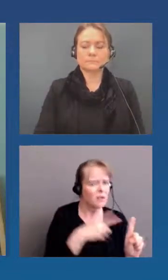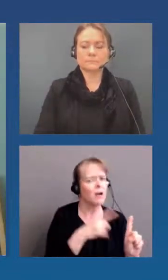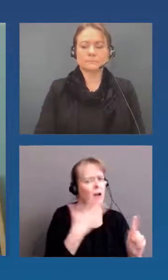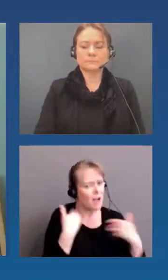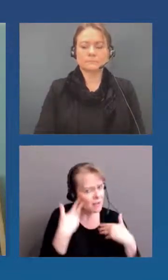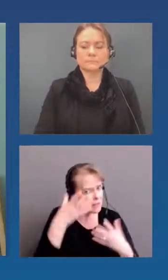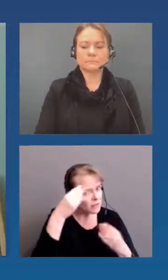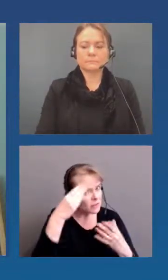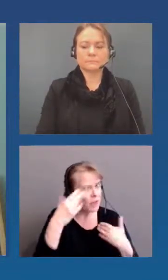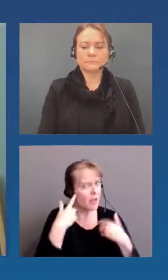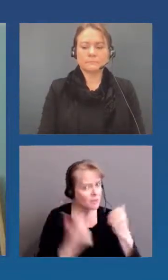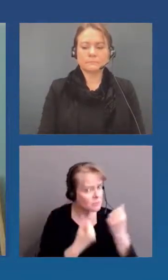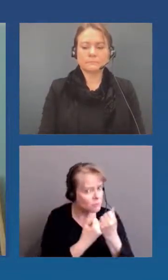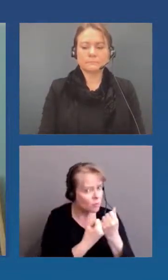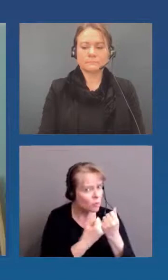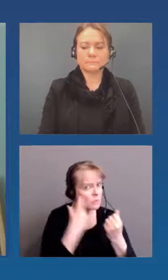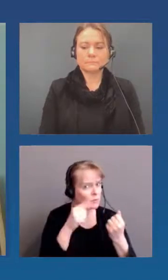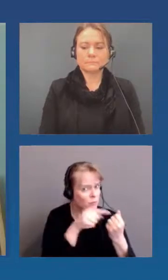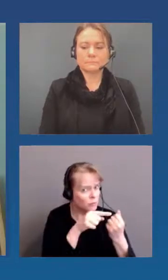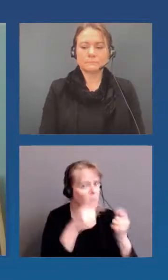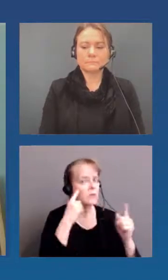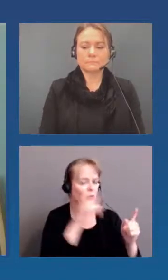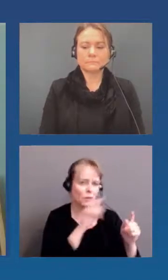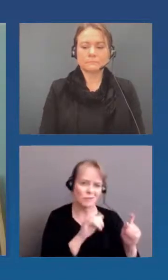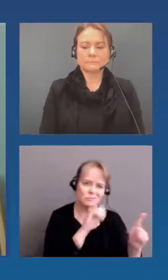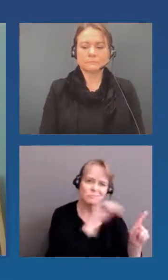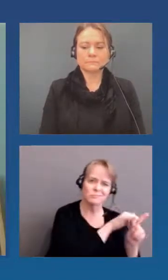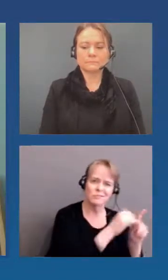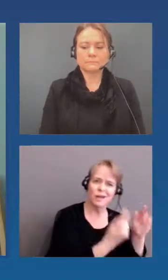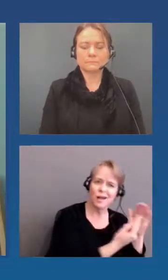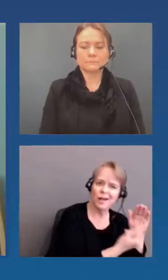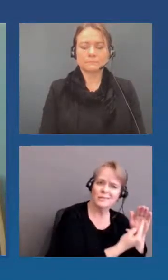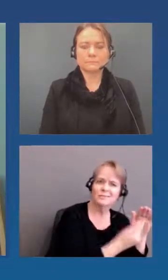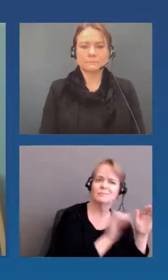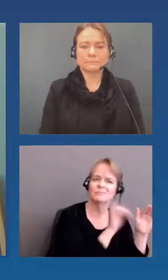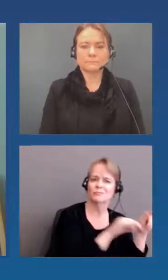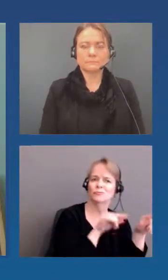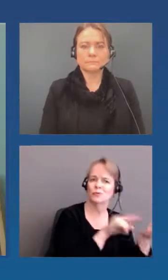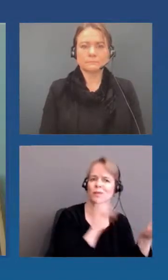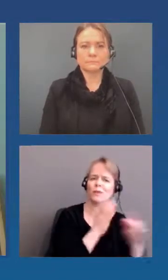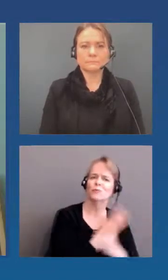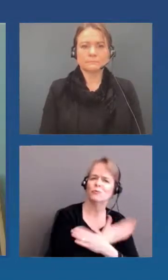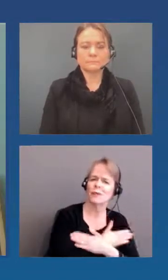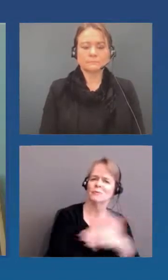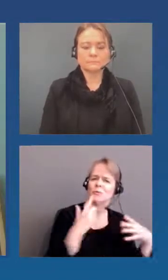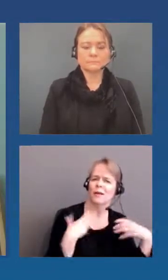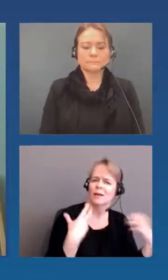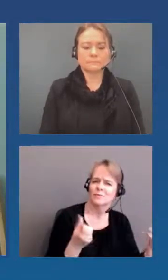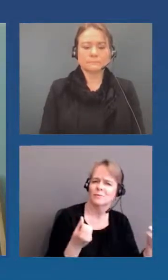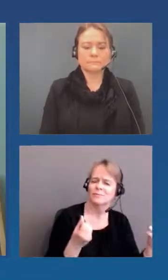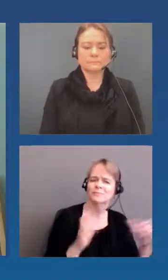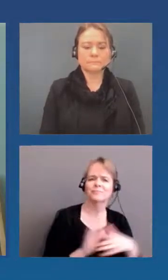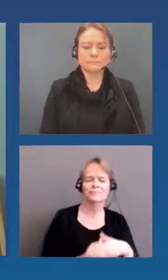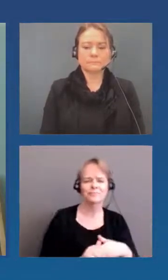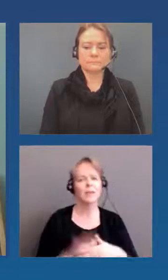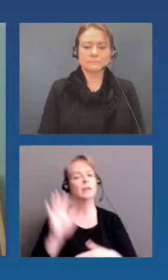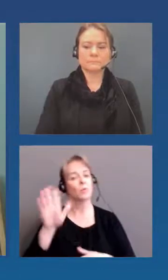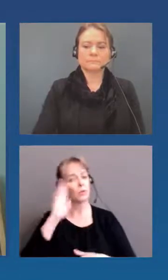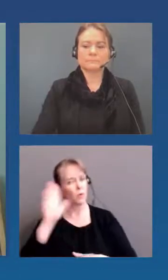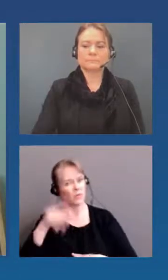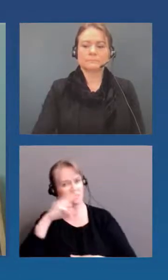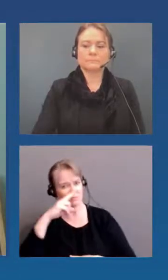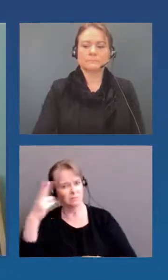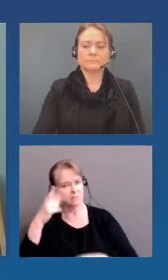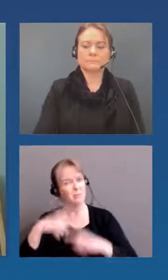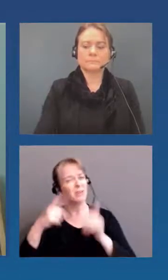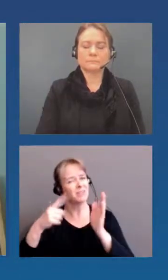need to self-isolate while they rest and recover. I know that this is not the norm, but we are hearing some reports of our case